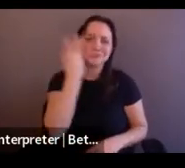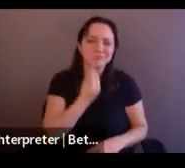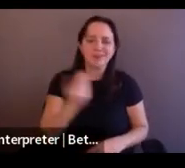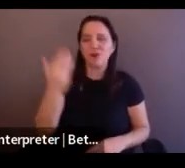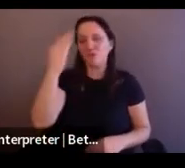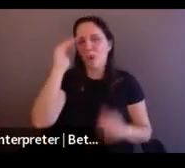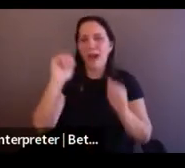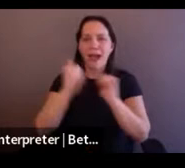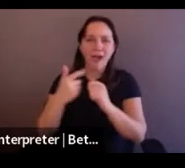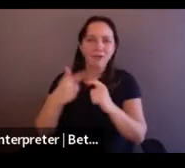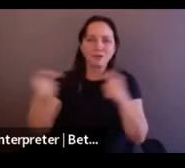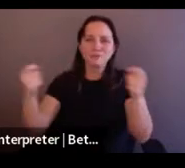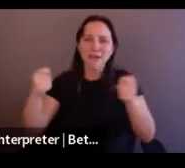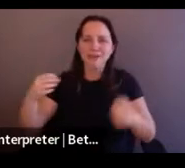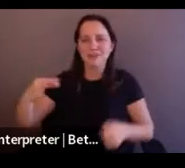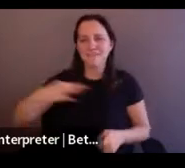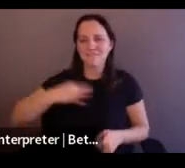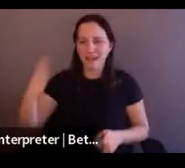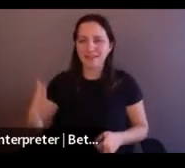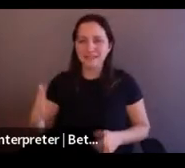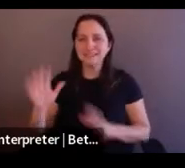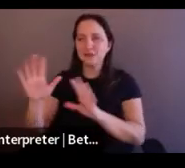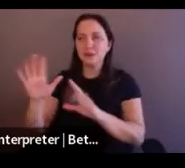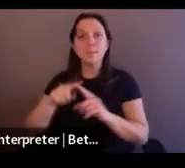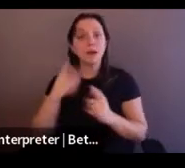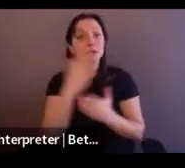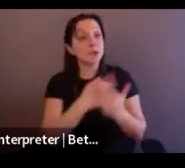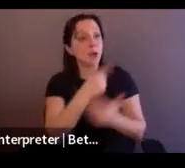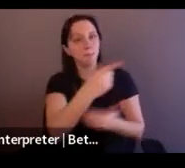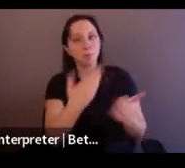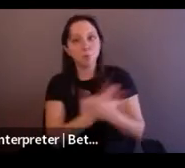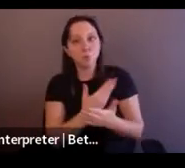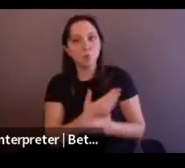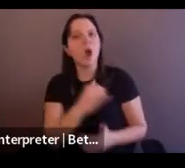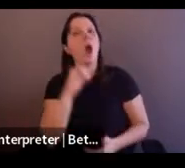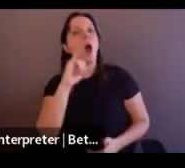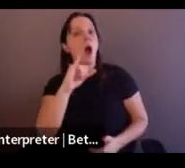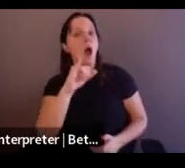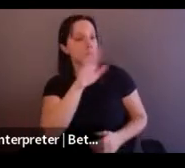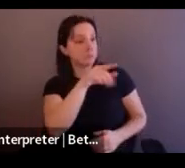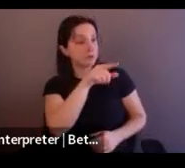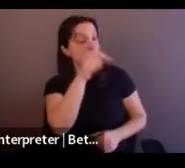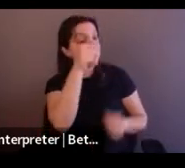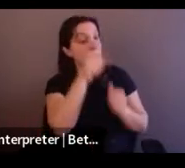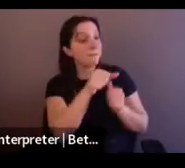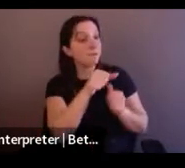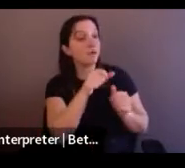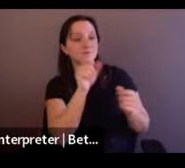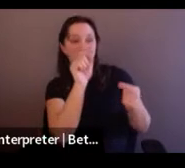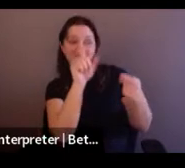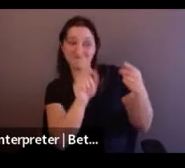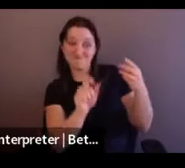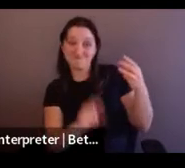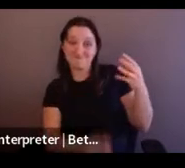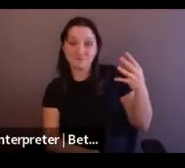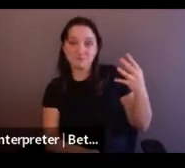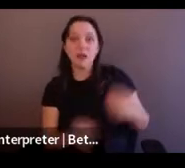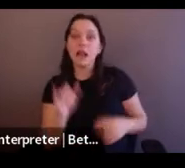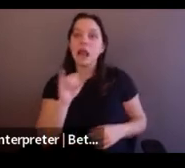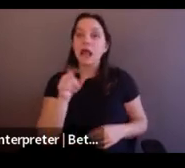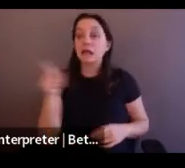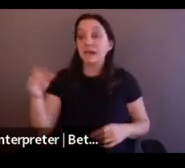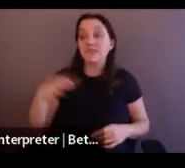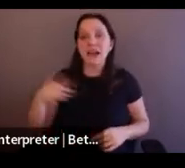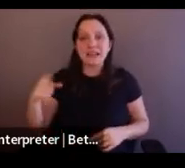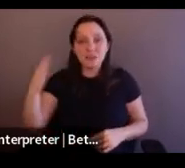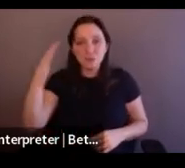They might need a reminder that when somebody walks in the door, you need to let them know the mission of the organization. You need to let them know where the restroom is. You need